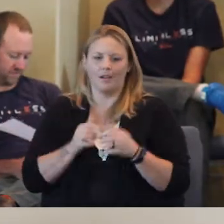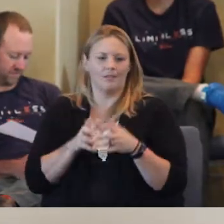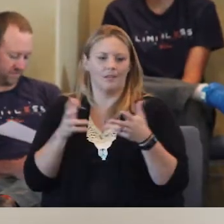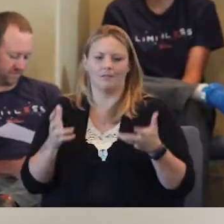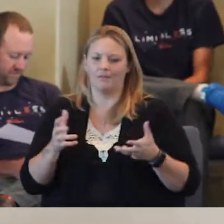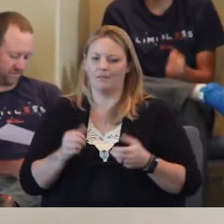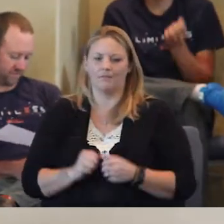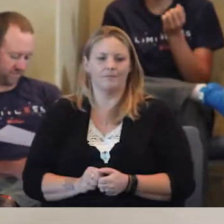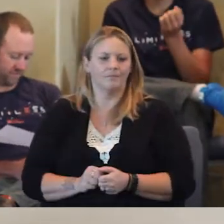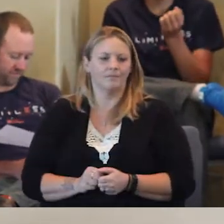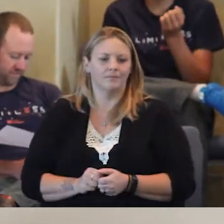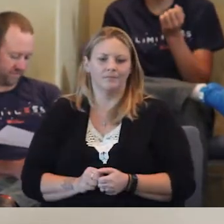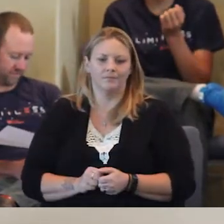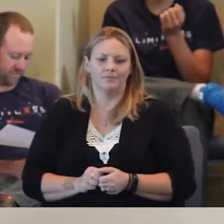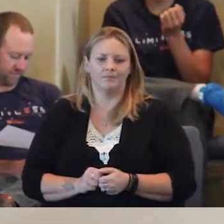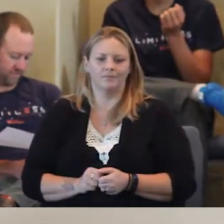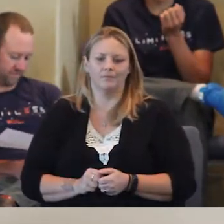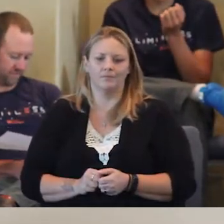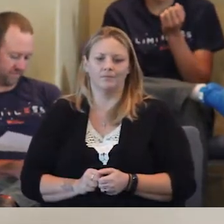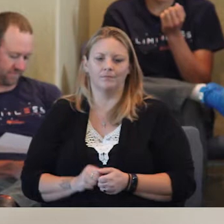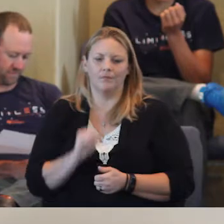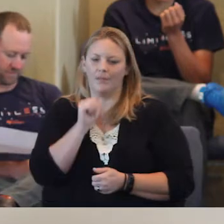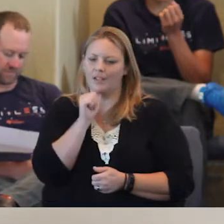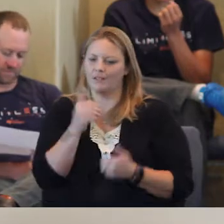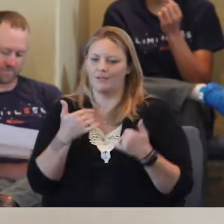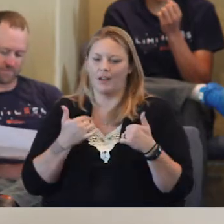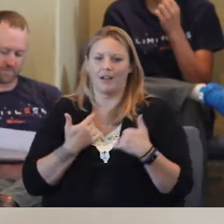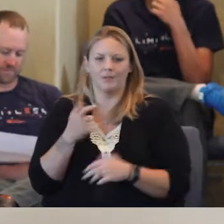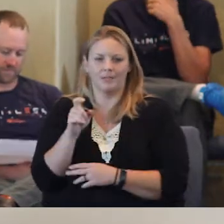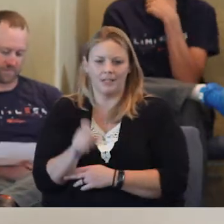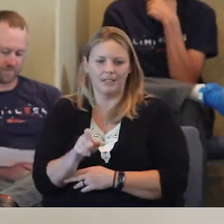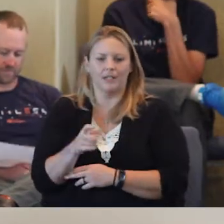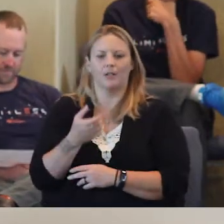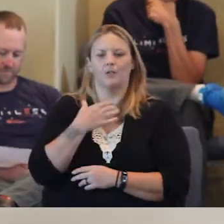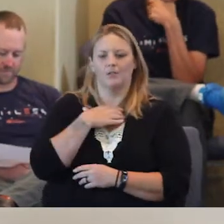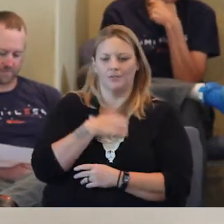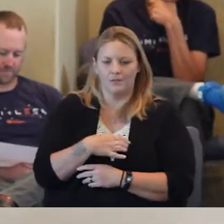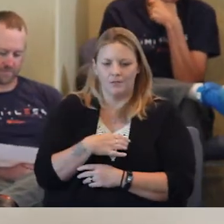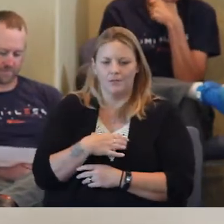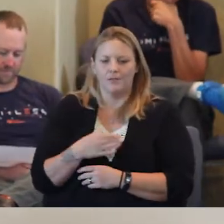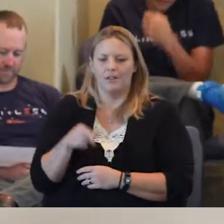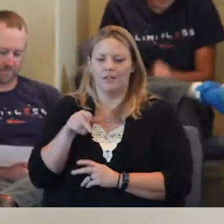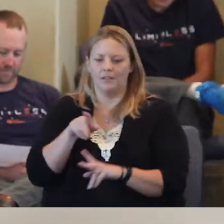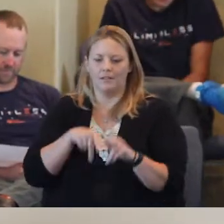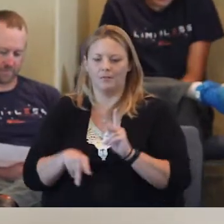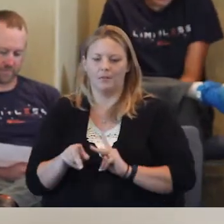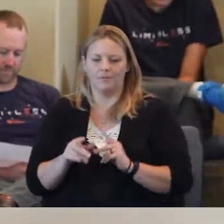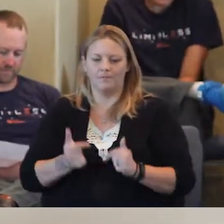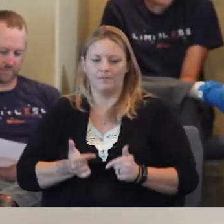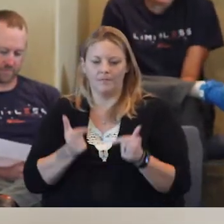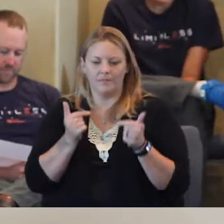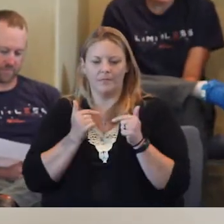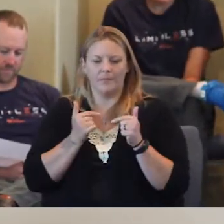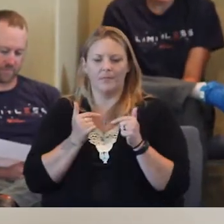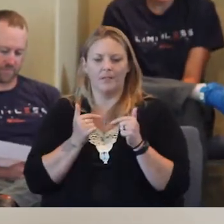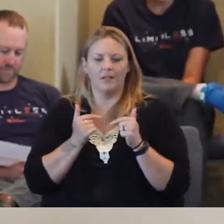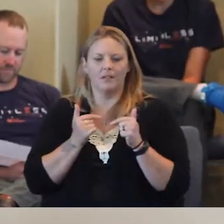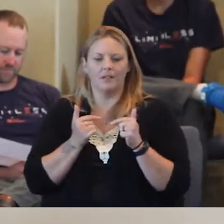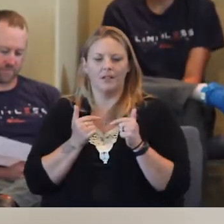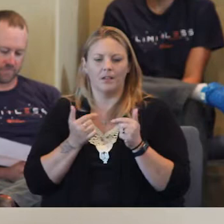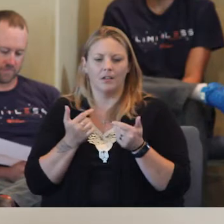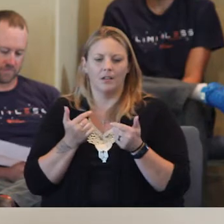people don't have much. These people don't have what they need or deserve. These people live